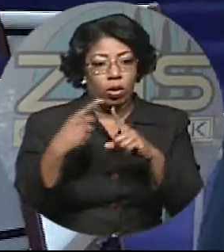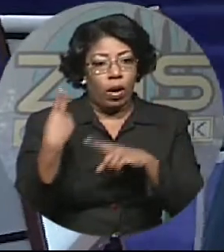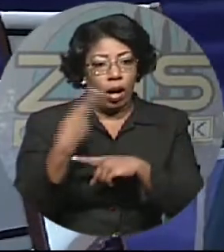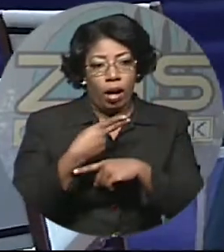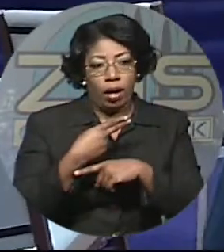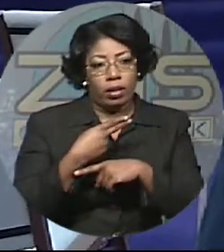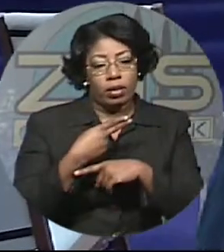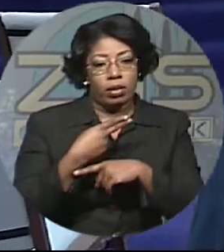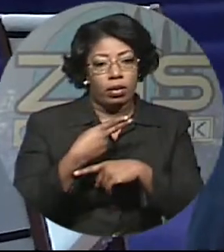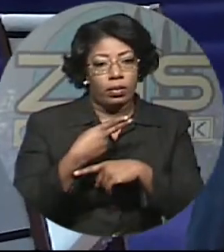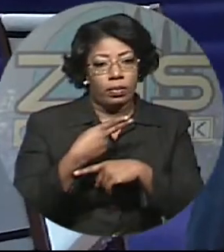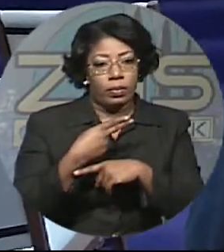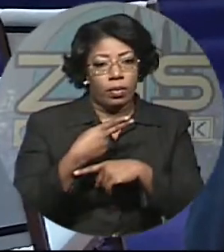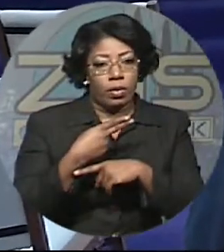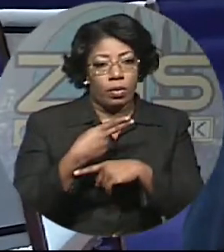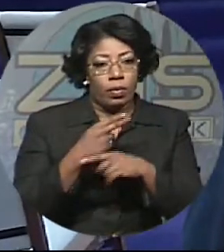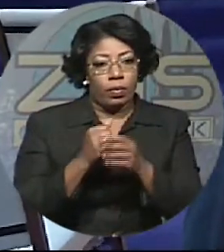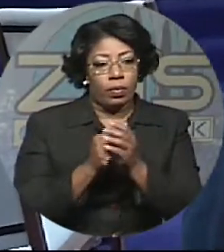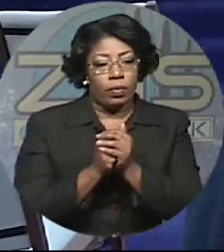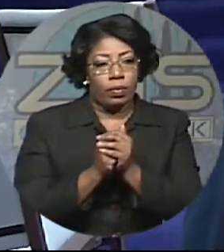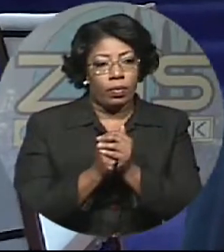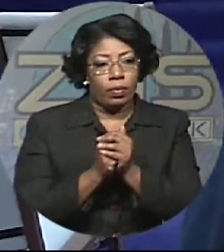spent an entire night with him